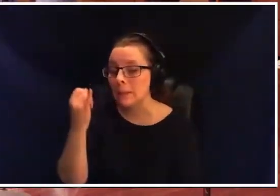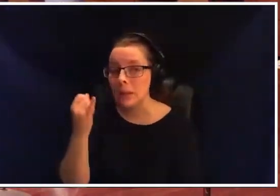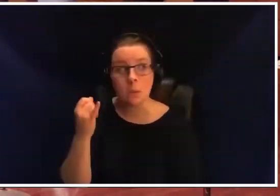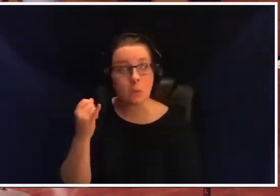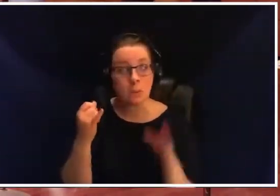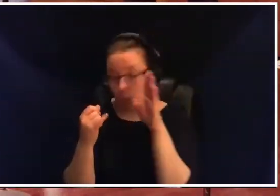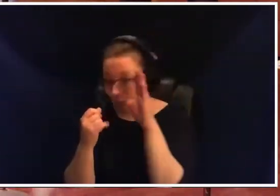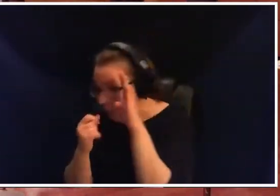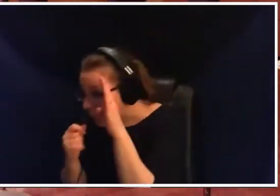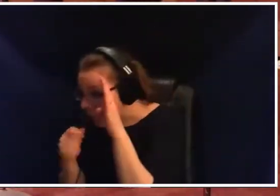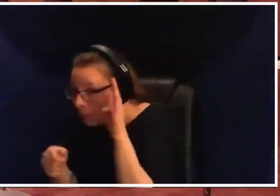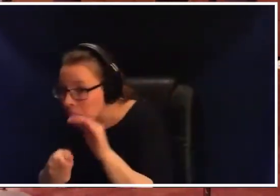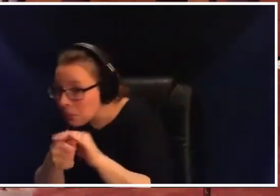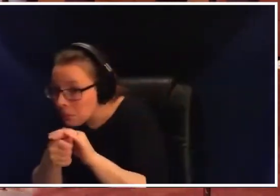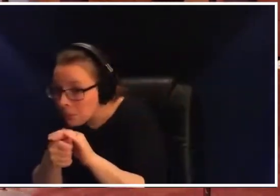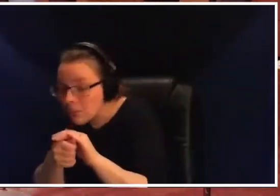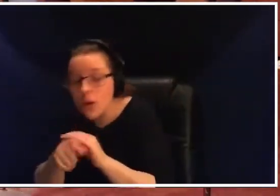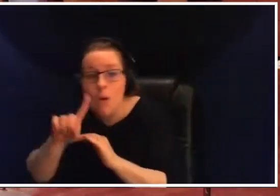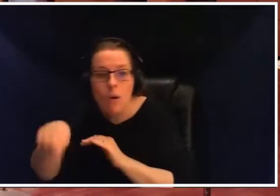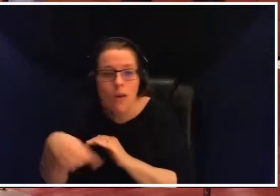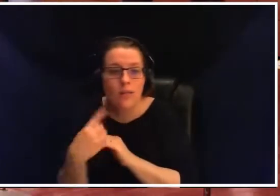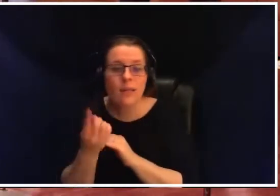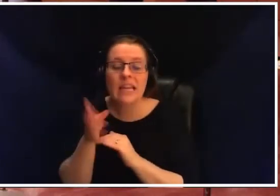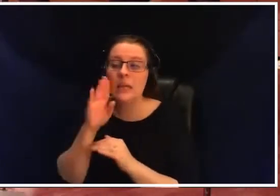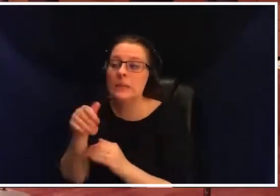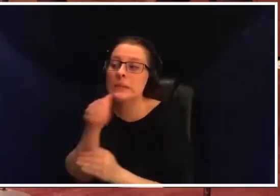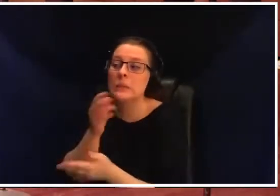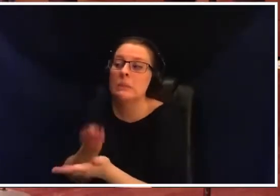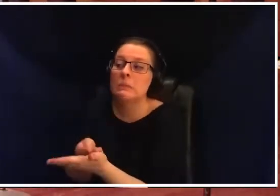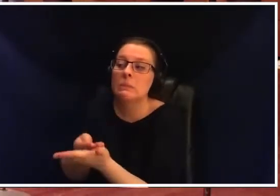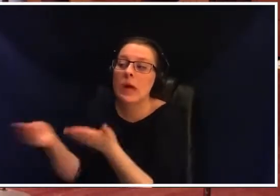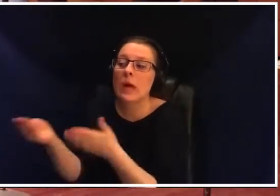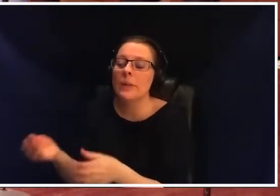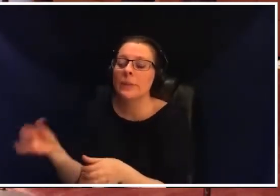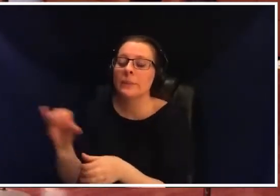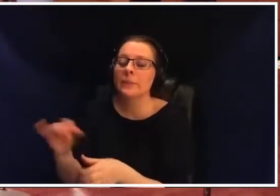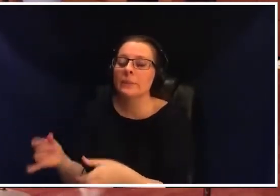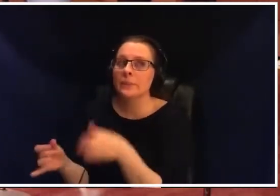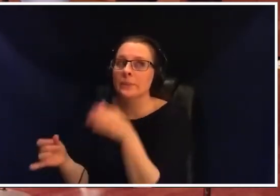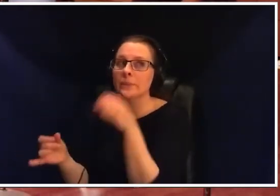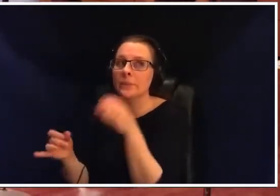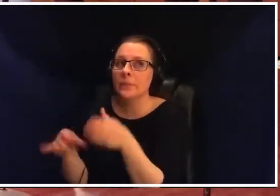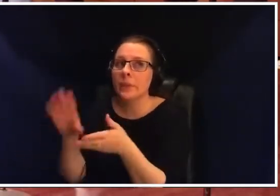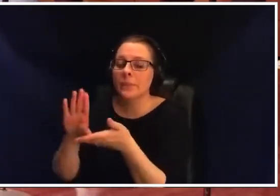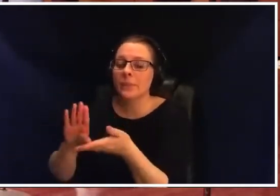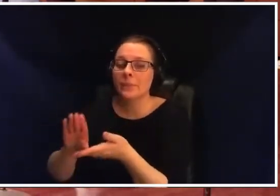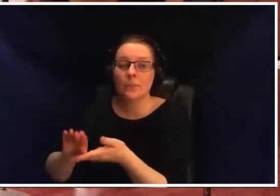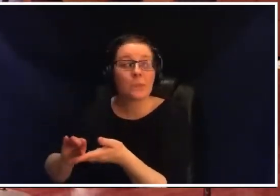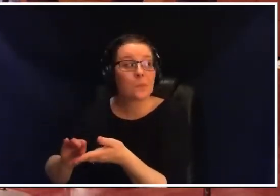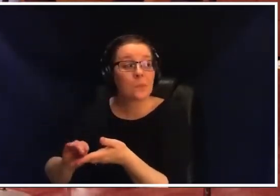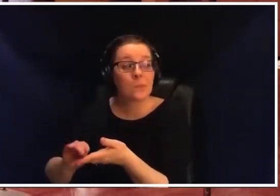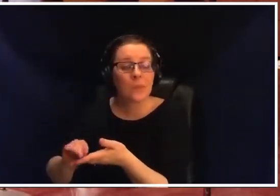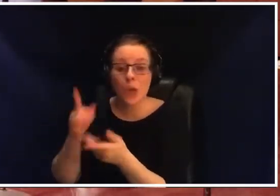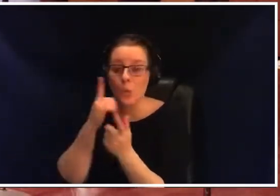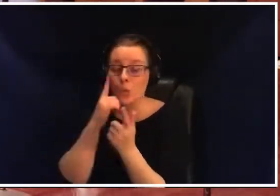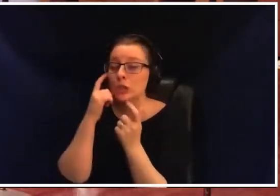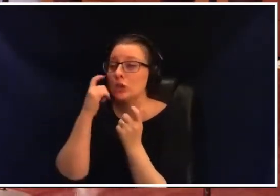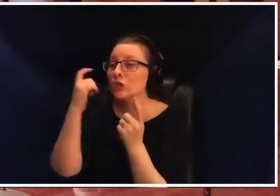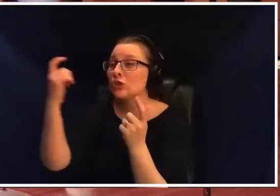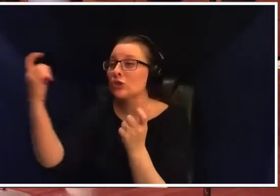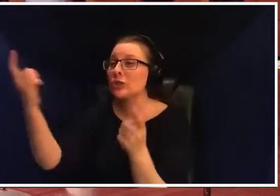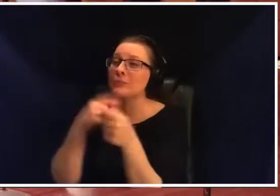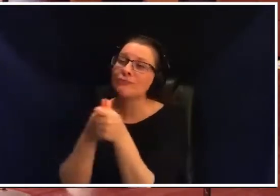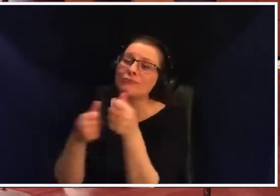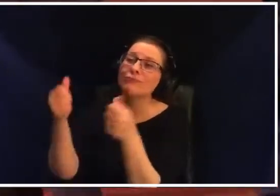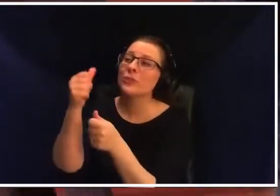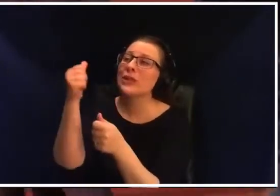see. Secretly he'd buy it and drink it on the quiet and dream he was an earl with a girl on each